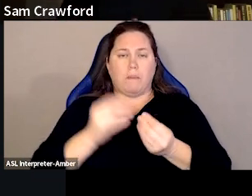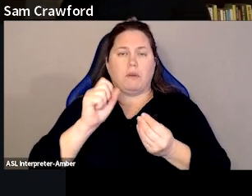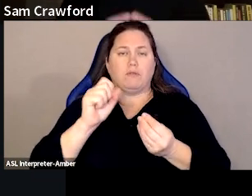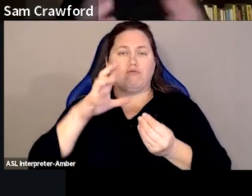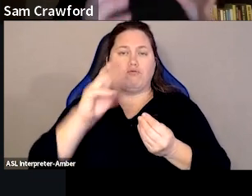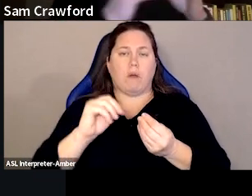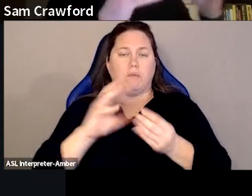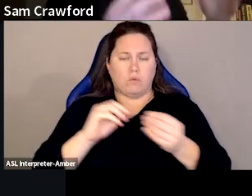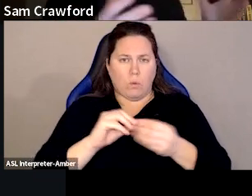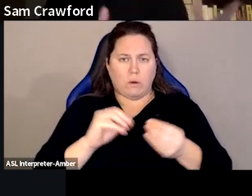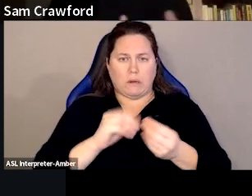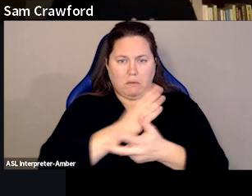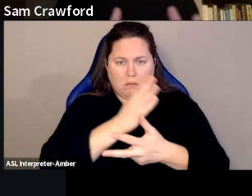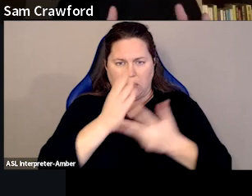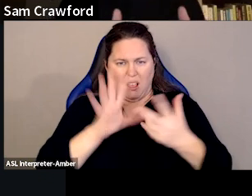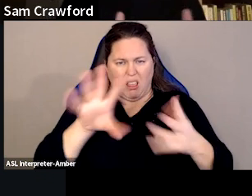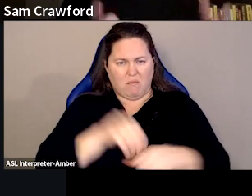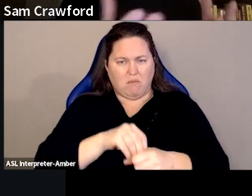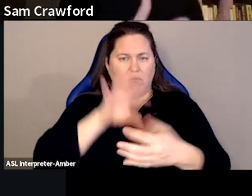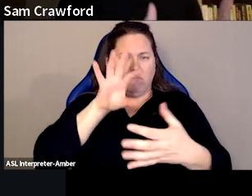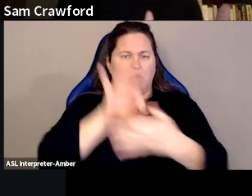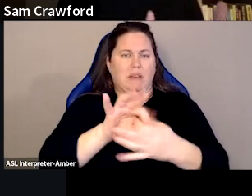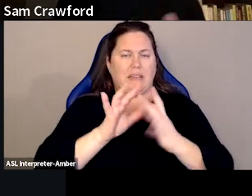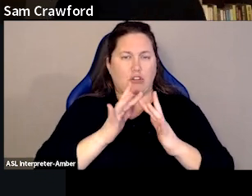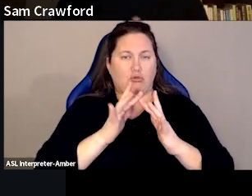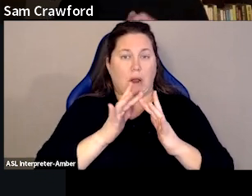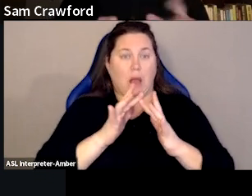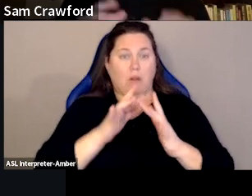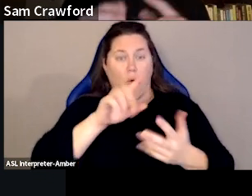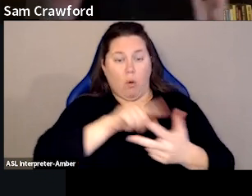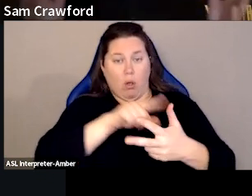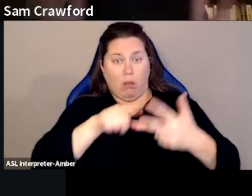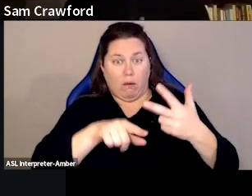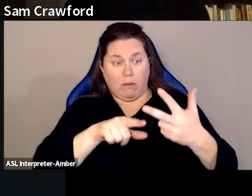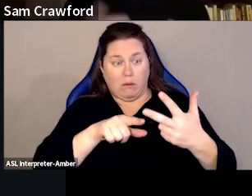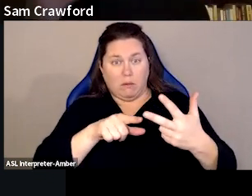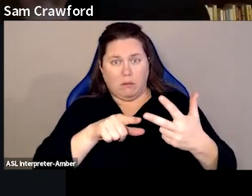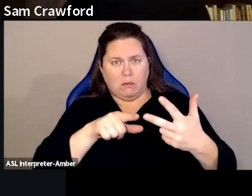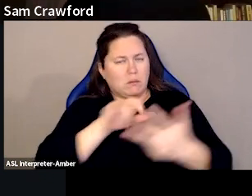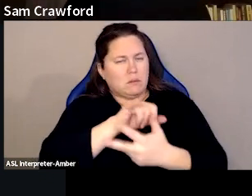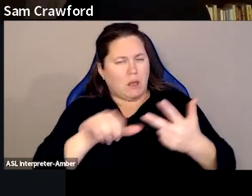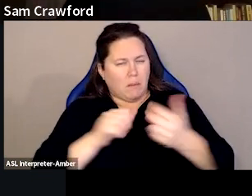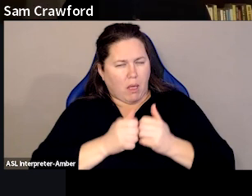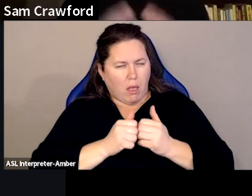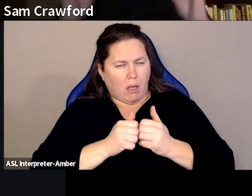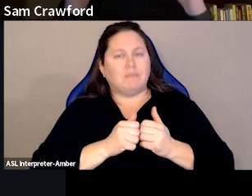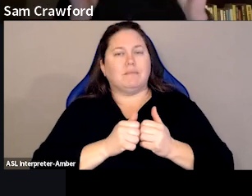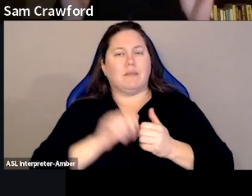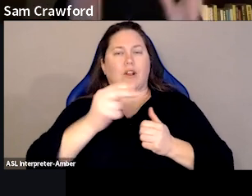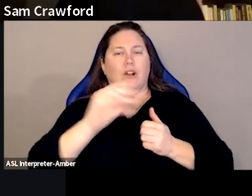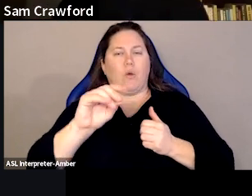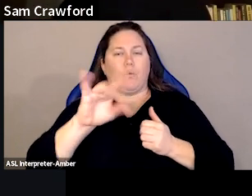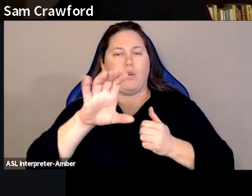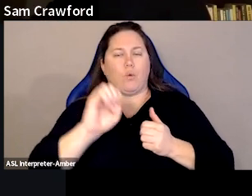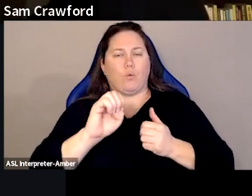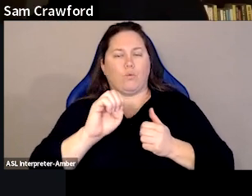the internet. And what have all of these got in common? Well, they're no code. You don't have to sit there and write lines of code. It's a